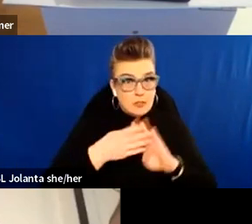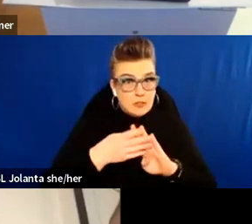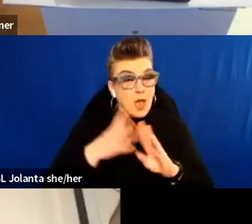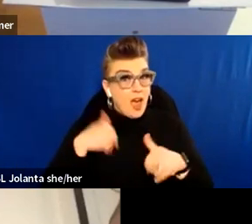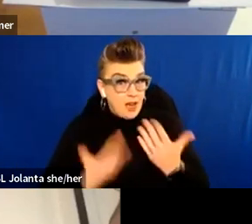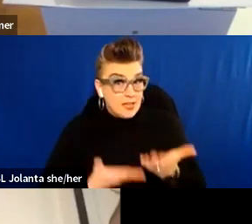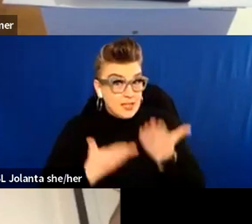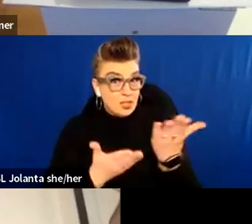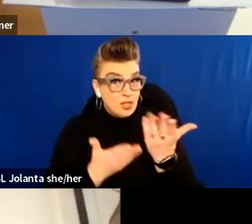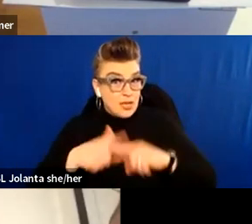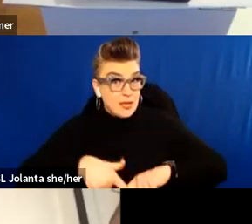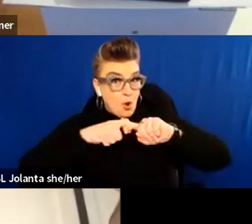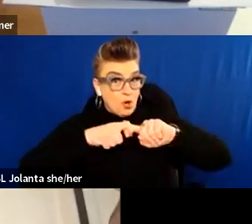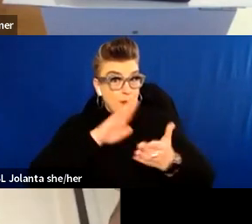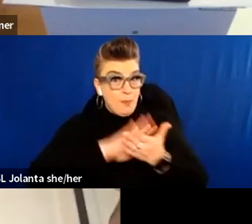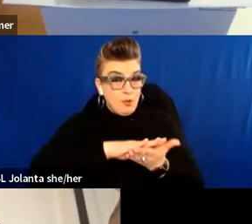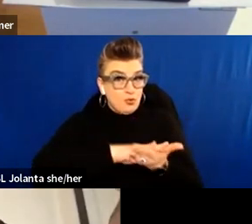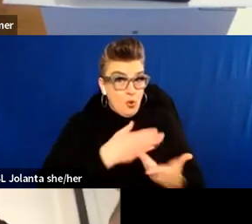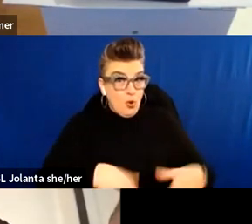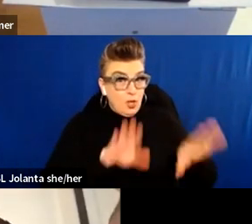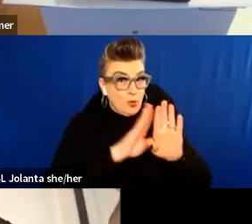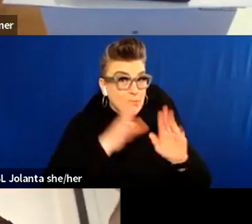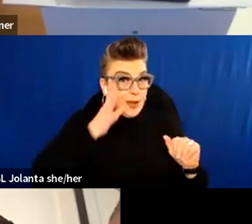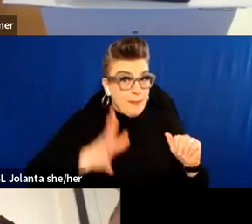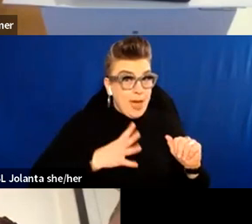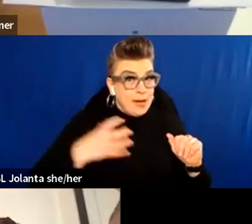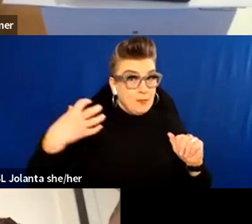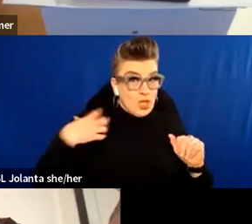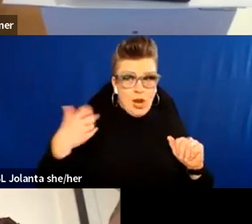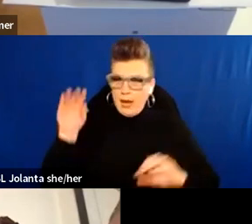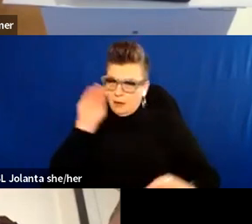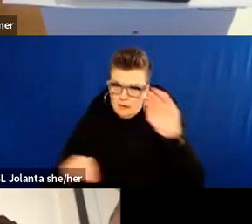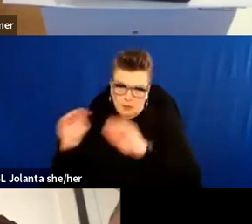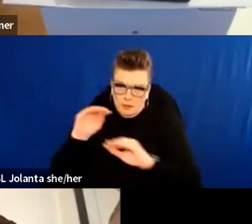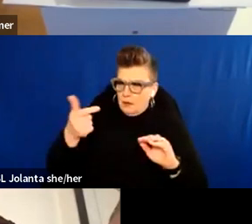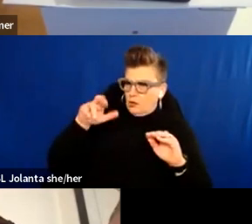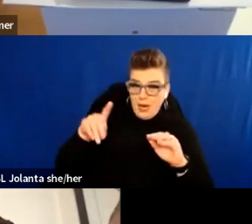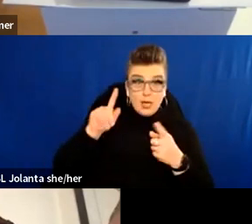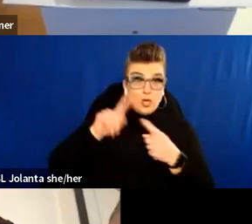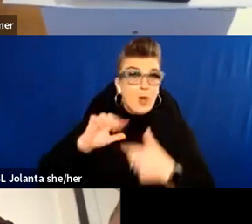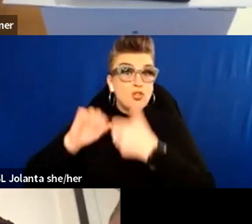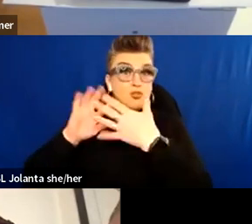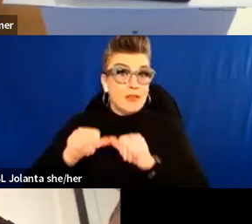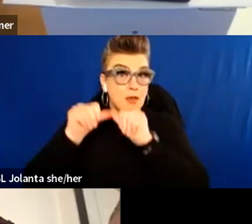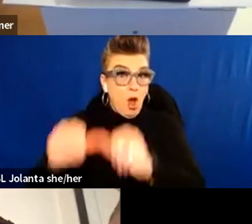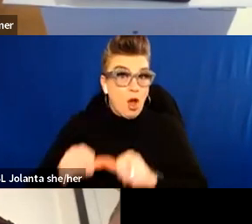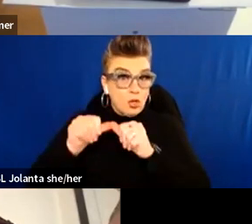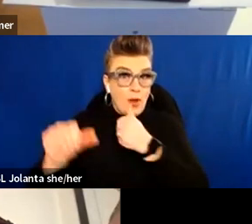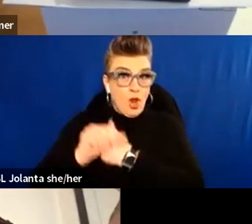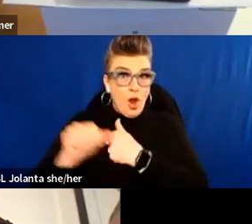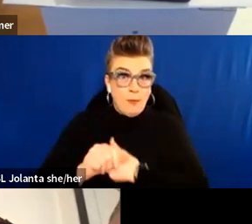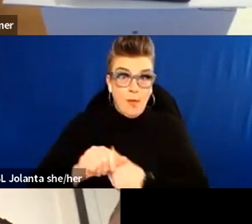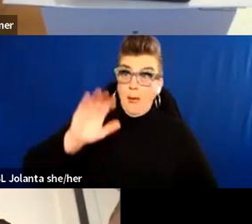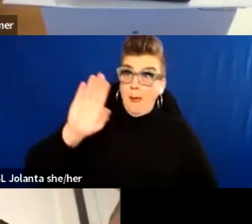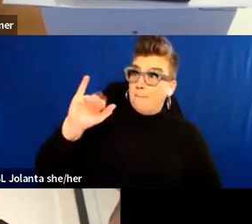school closings and grade reconfigurations to address the ongoing harm build bps is inflicting on black